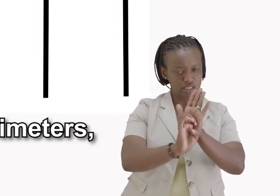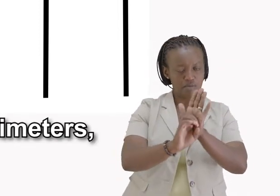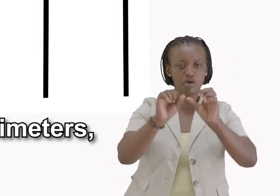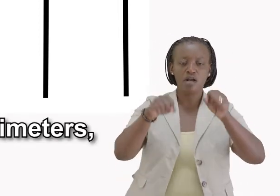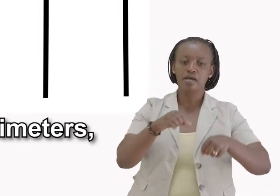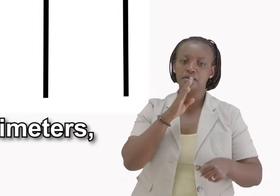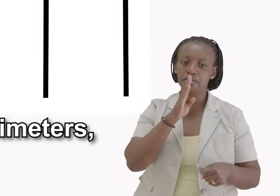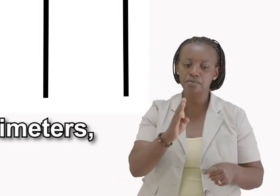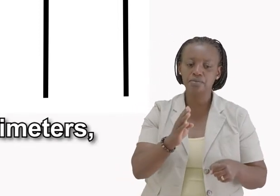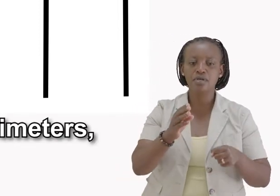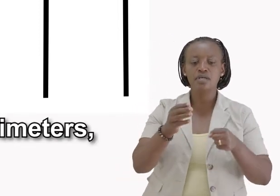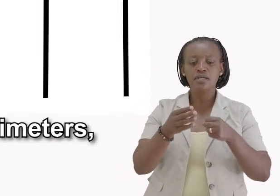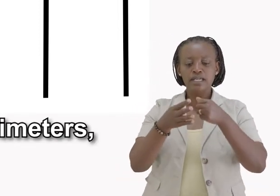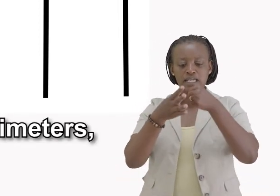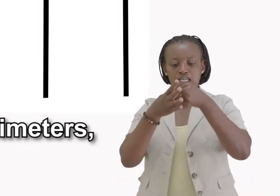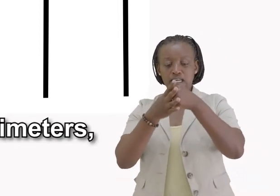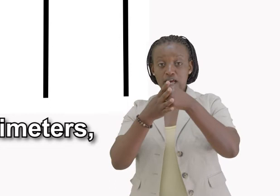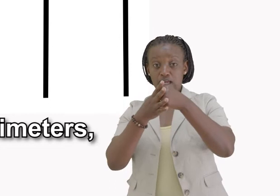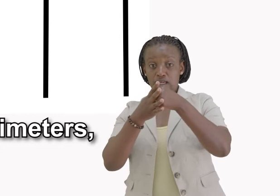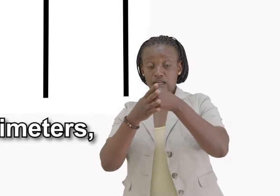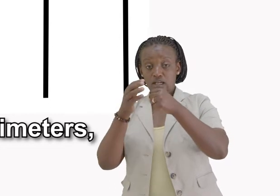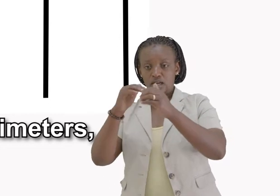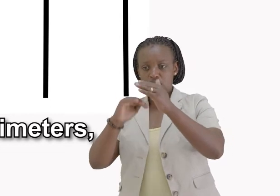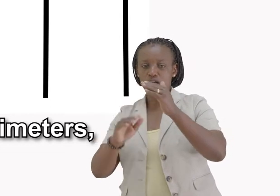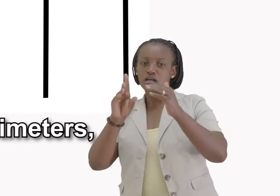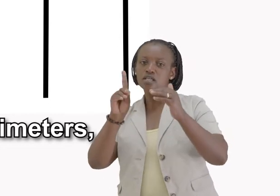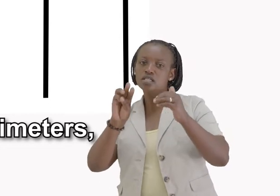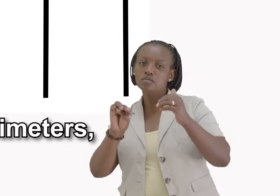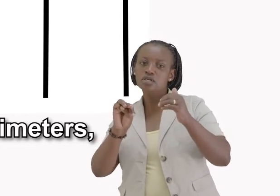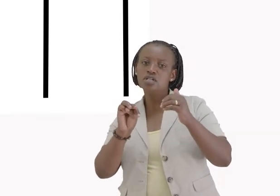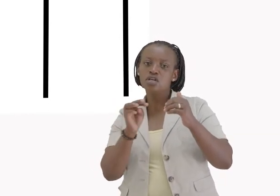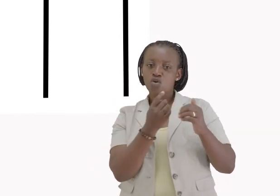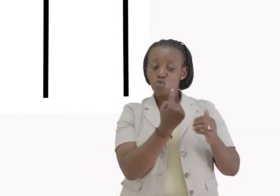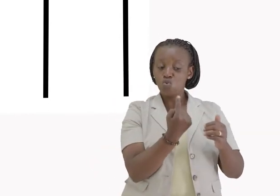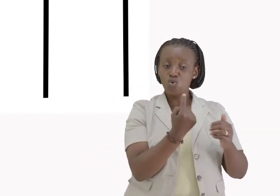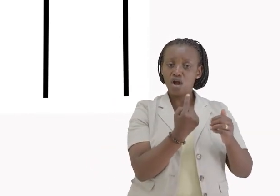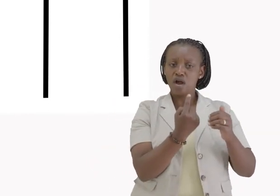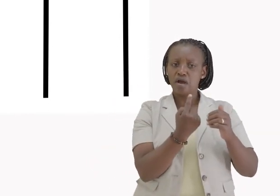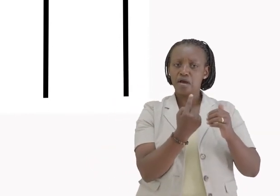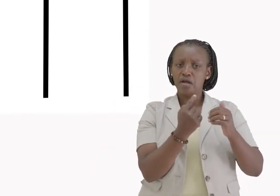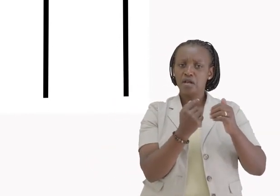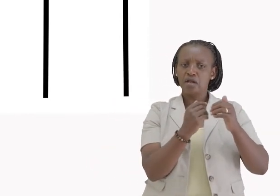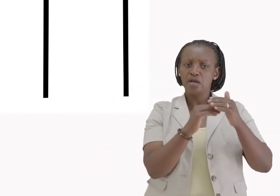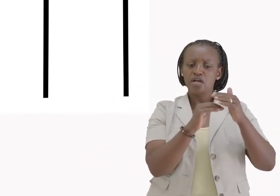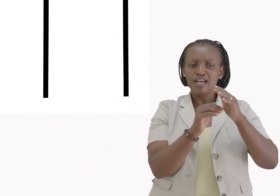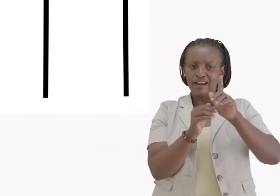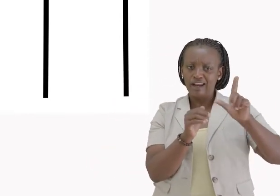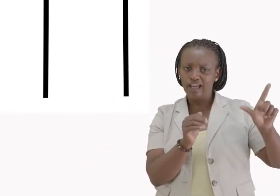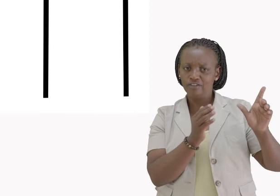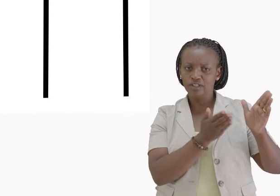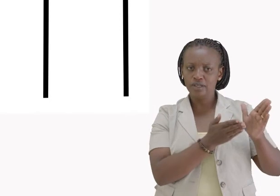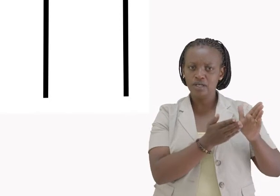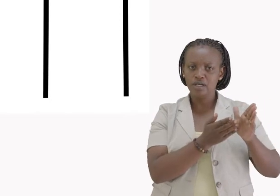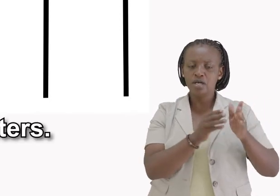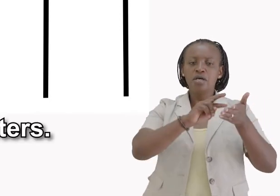example, that will be this 9 under decimeters and this 1 that is on